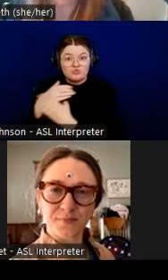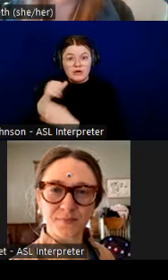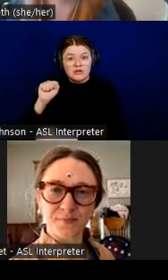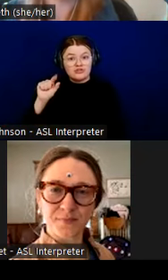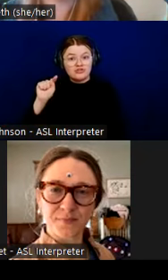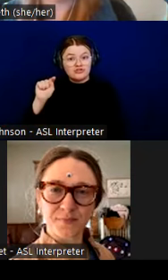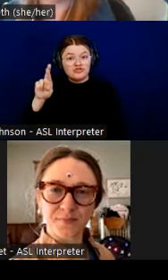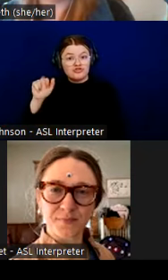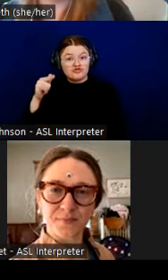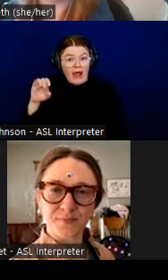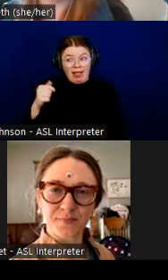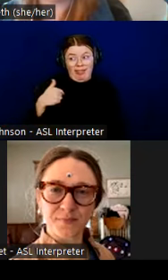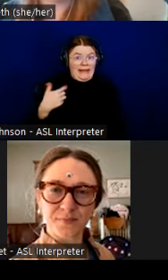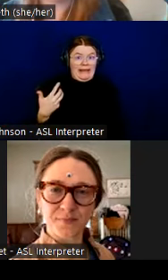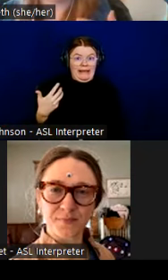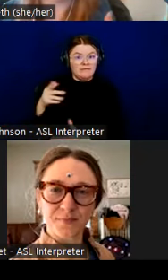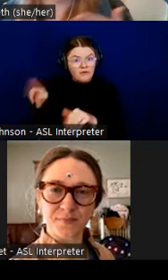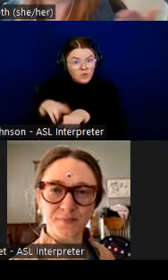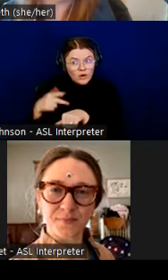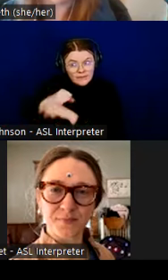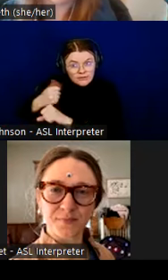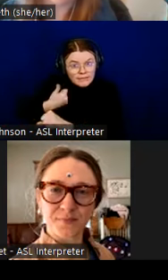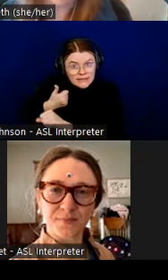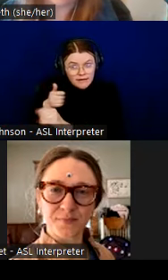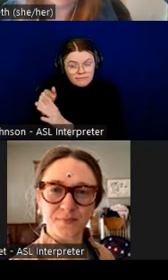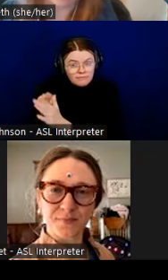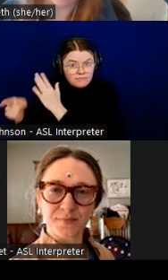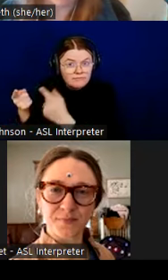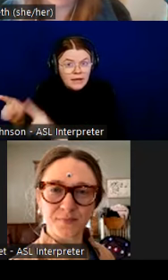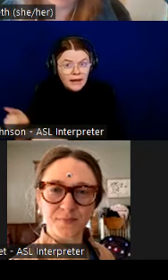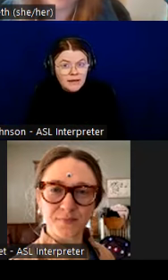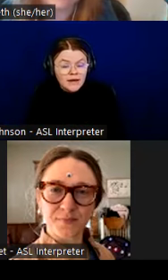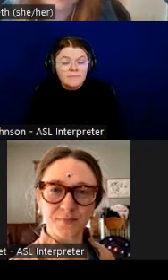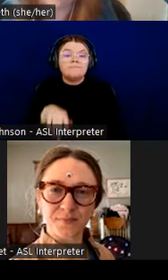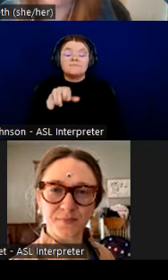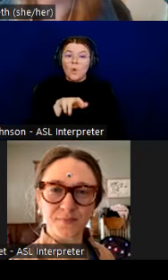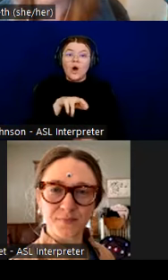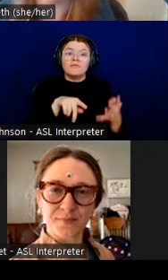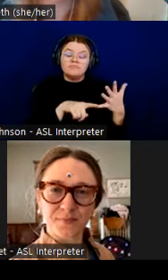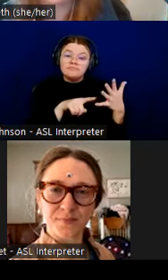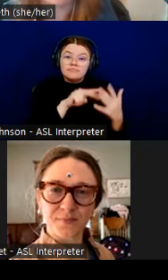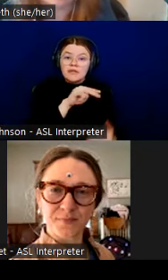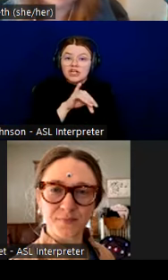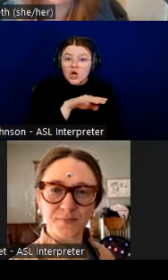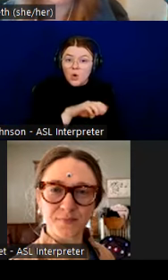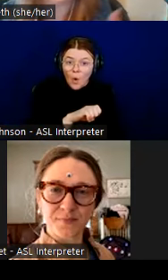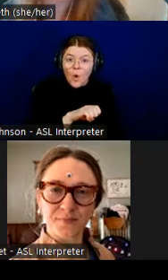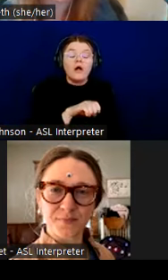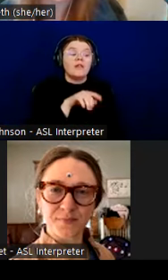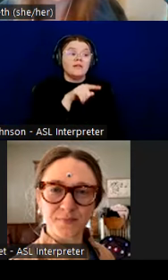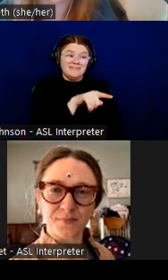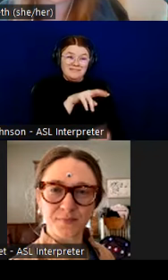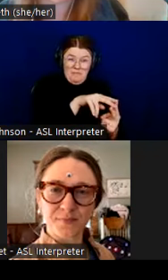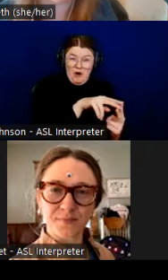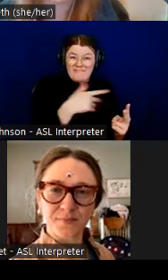going to die. Or, oh, Nicole Adamando's partner loaded a gun in front of her and said he was going to kill her. Of